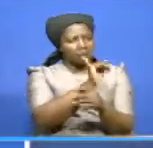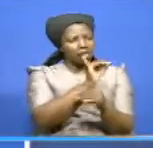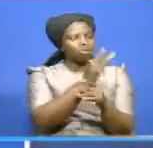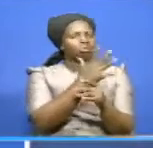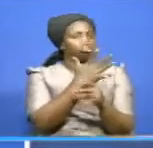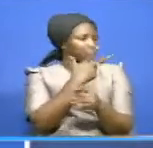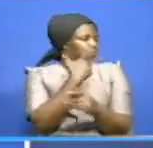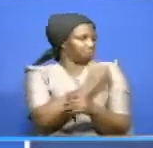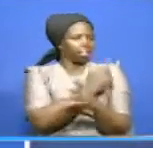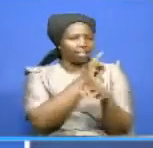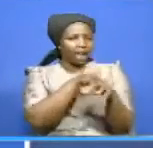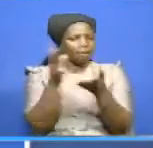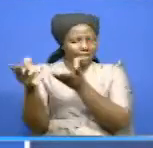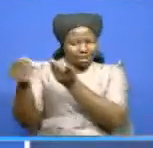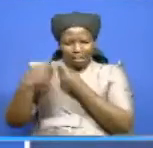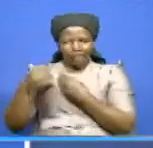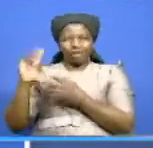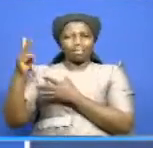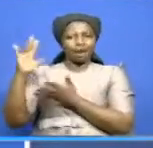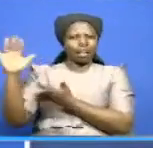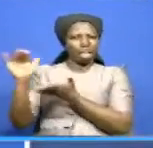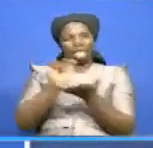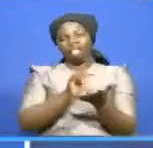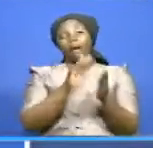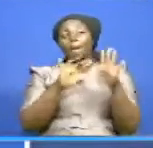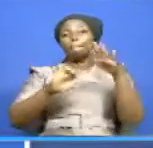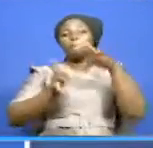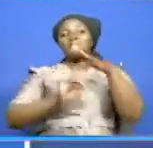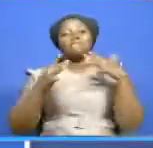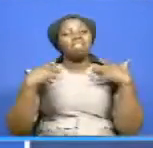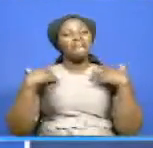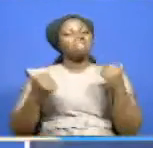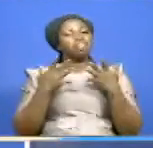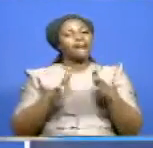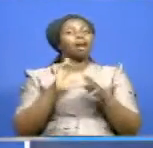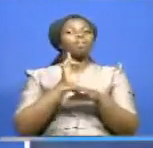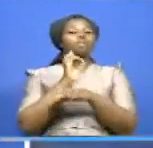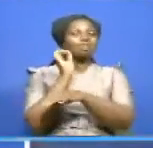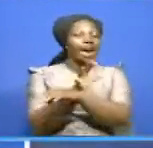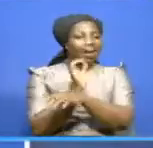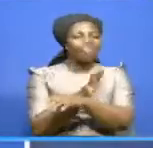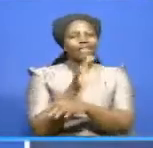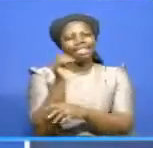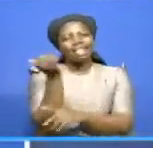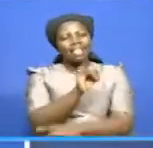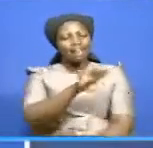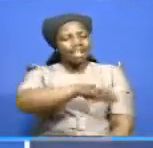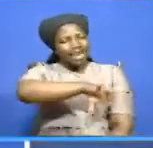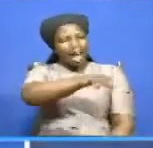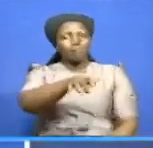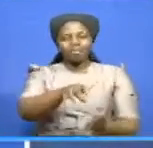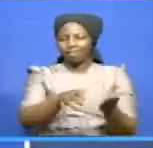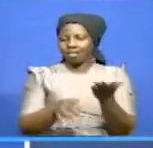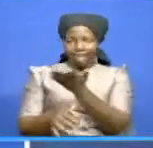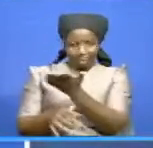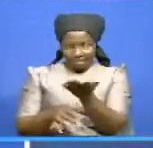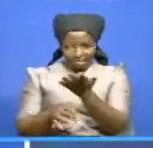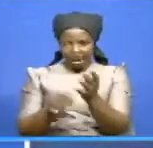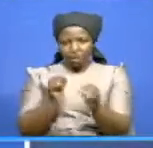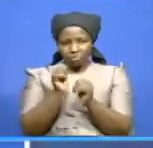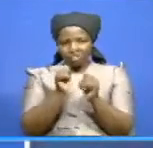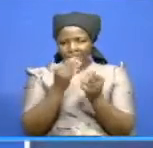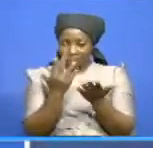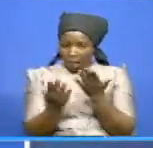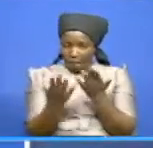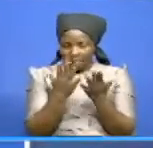of vaccination. The Ministry of Health is now advising any county that might